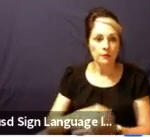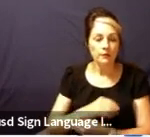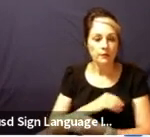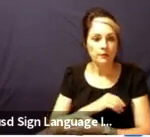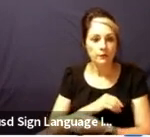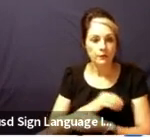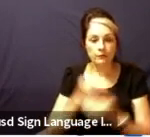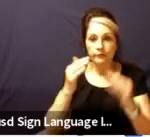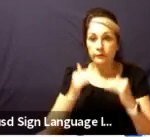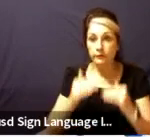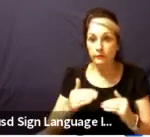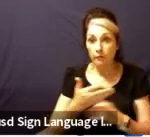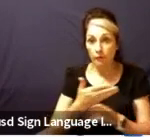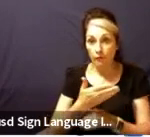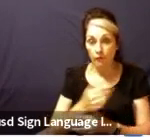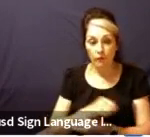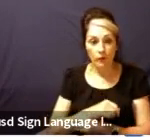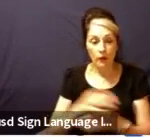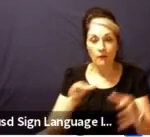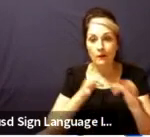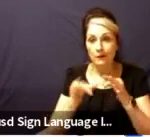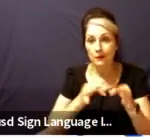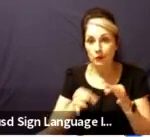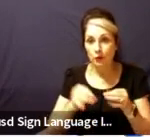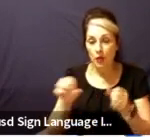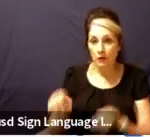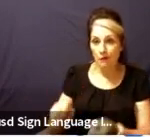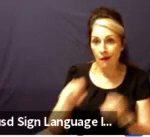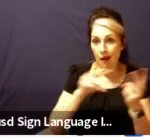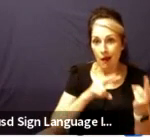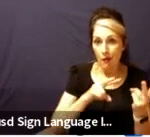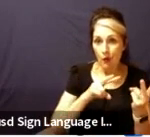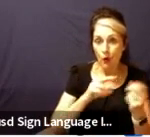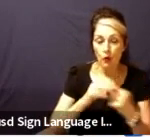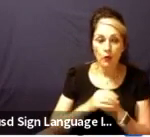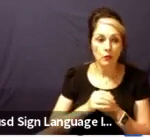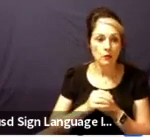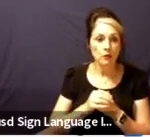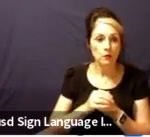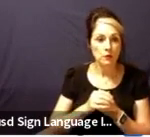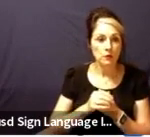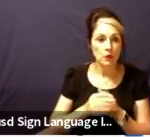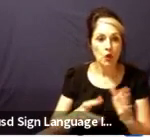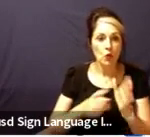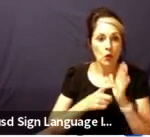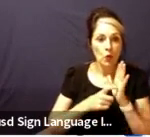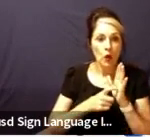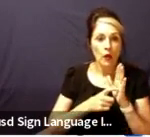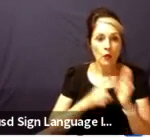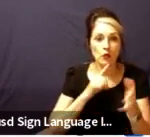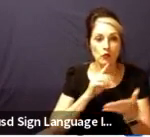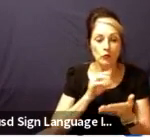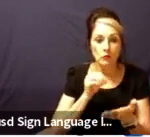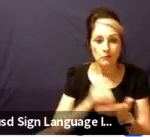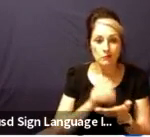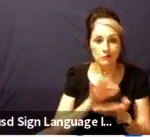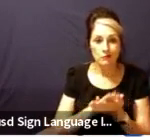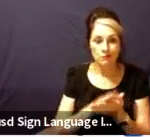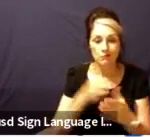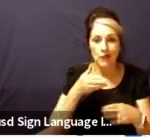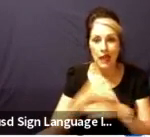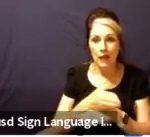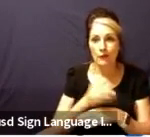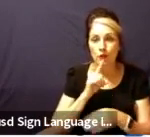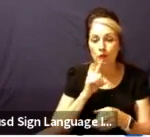This next one here describes uploading the required documents after data confirmation has